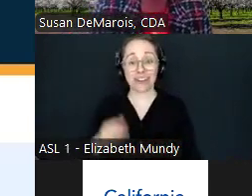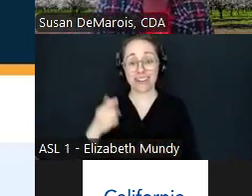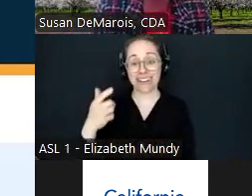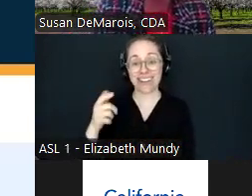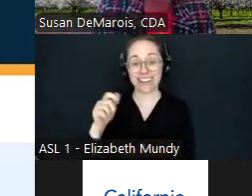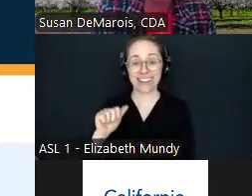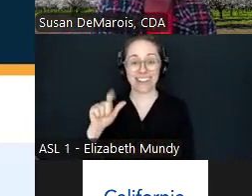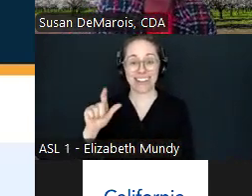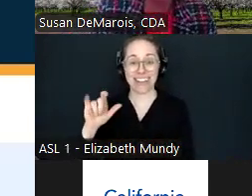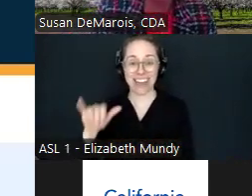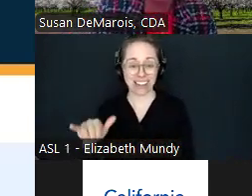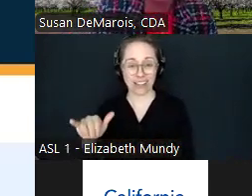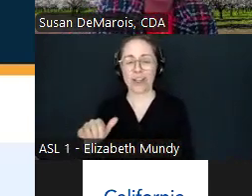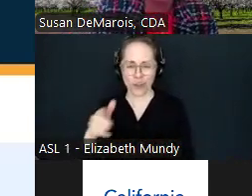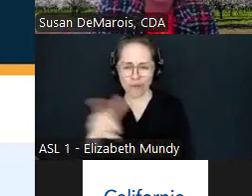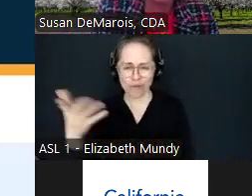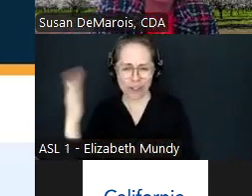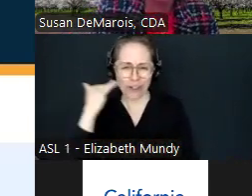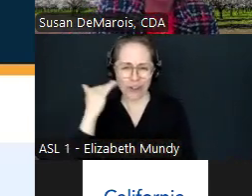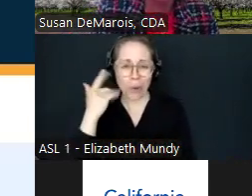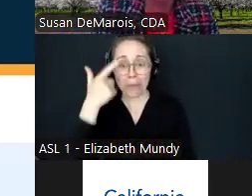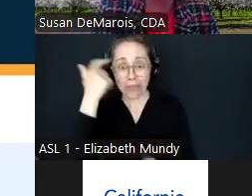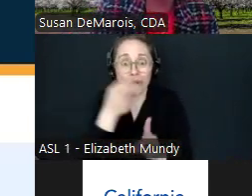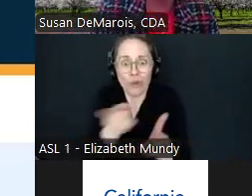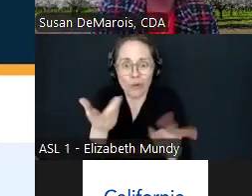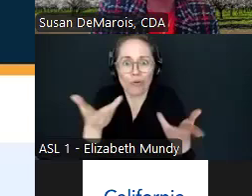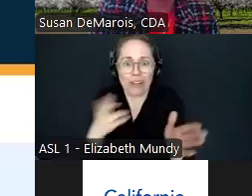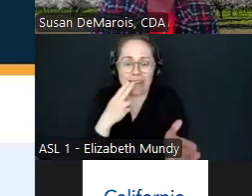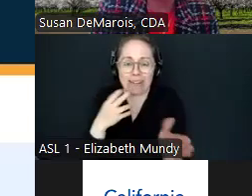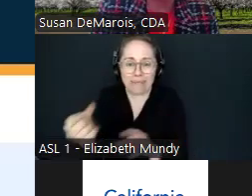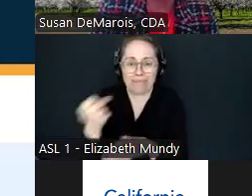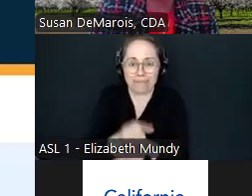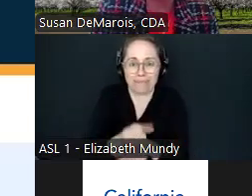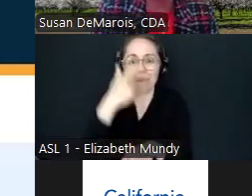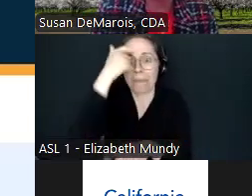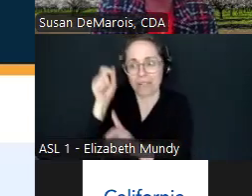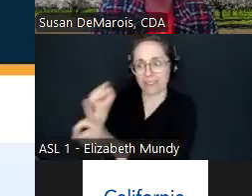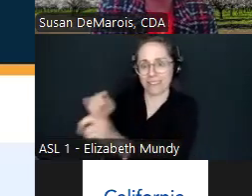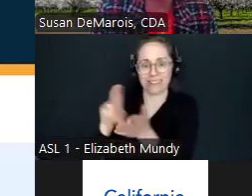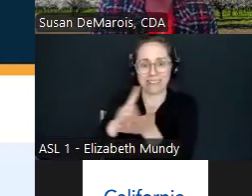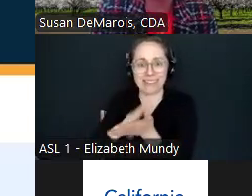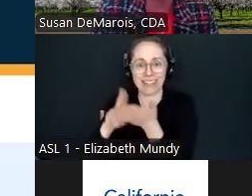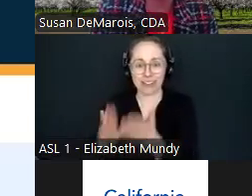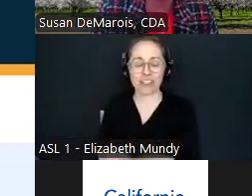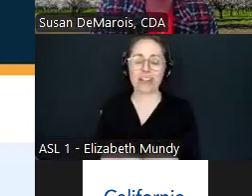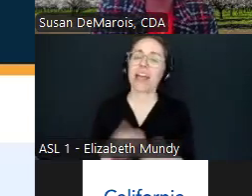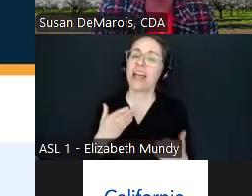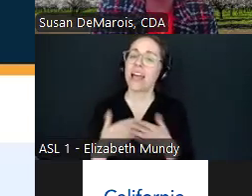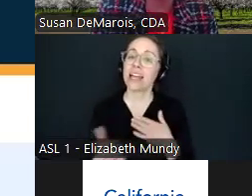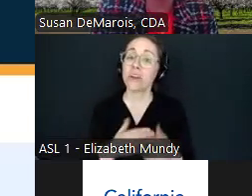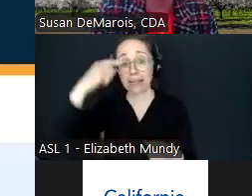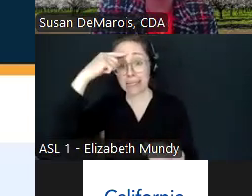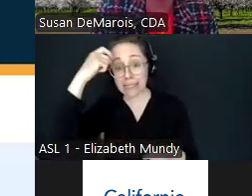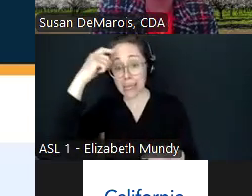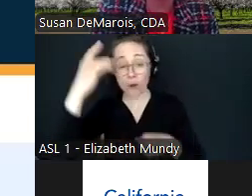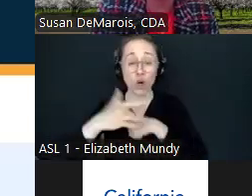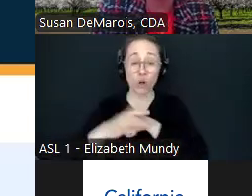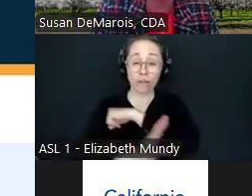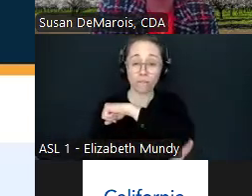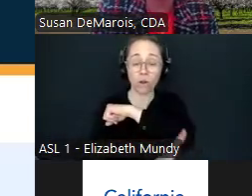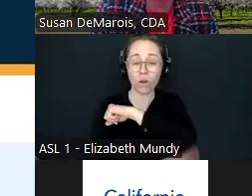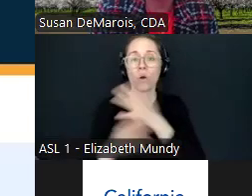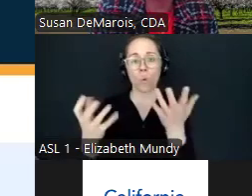Secretary. So we'll be looking for names and suggestions through the summer and into the early fall, and we'd really like